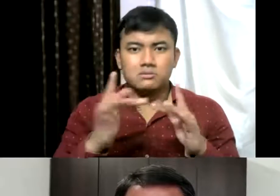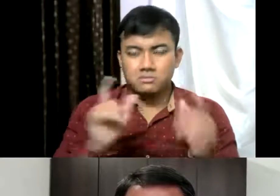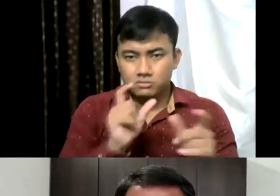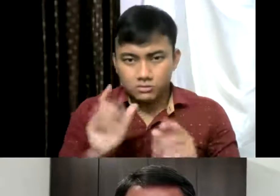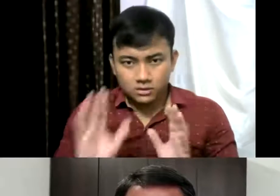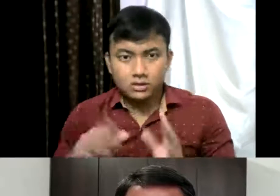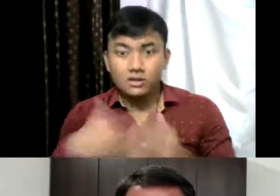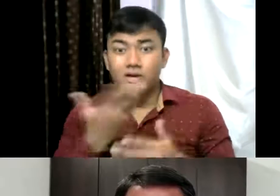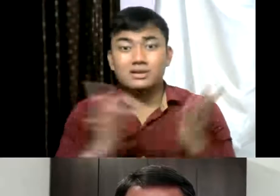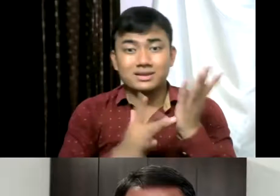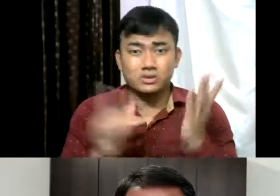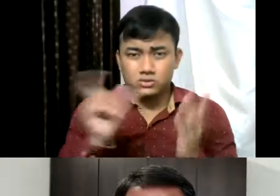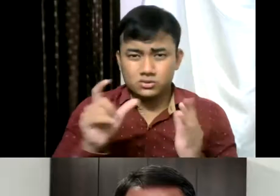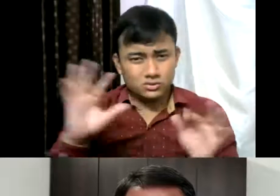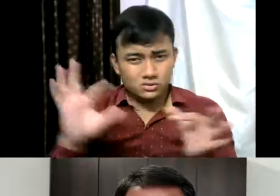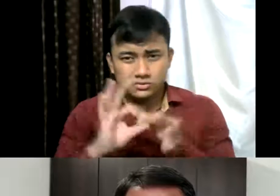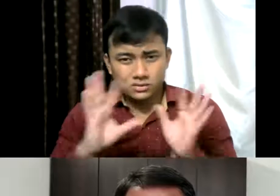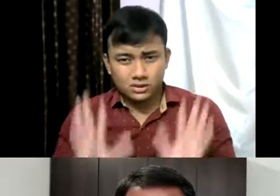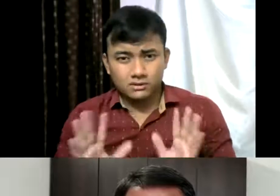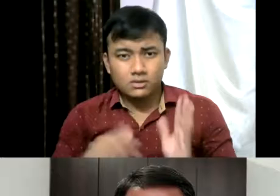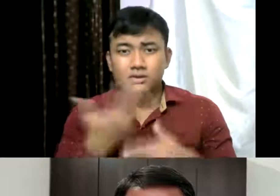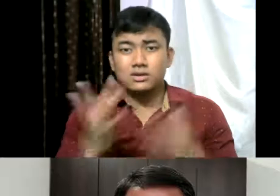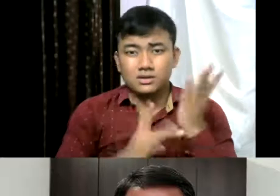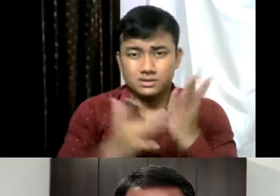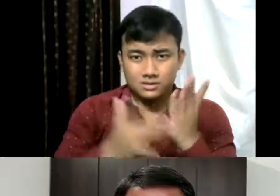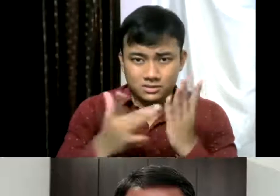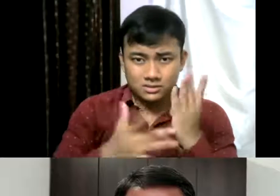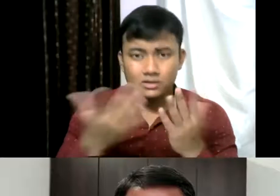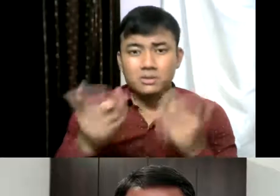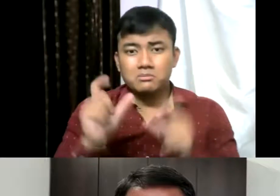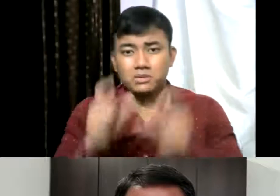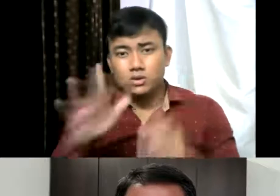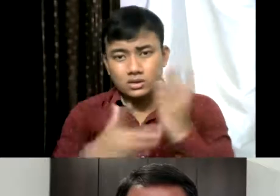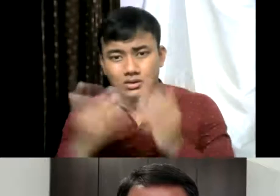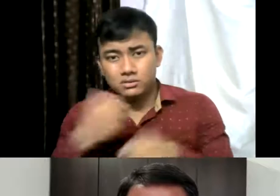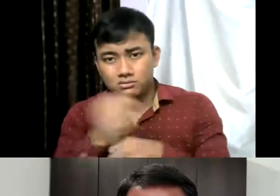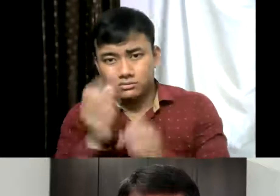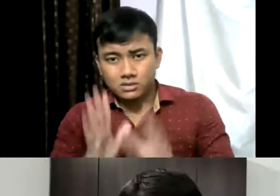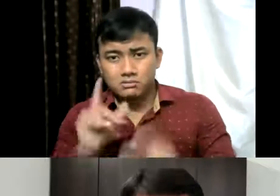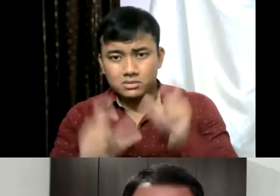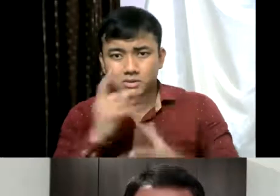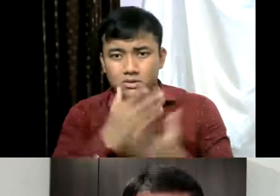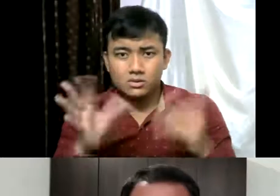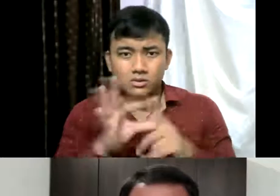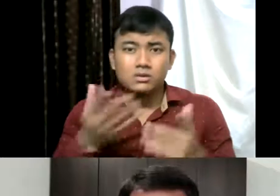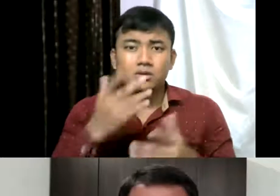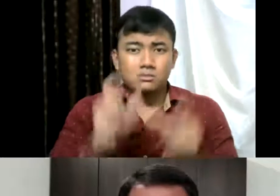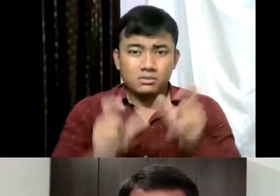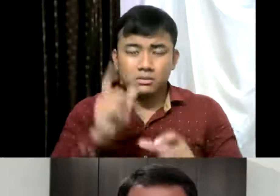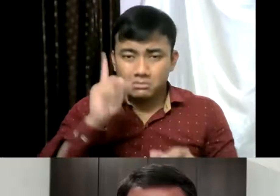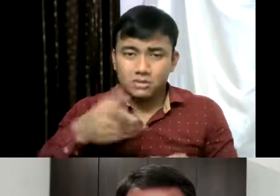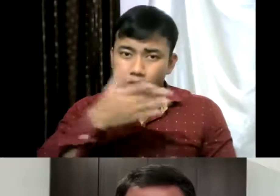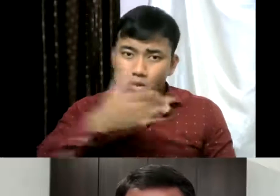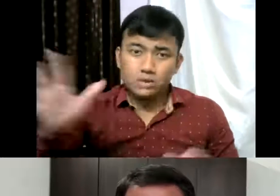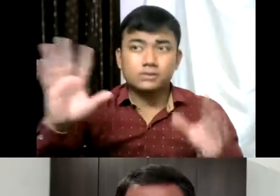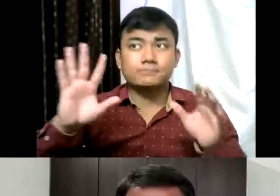out on technology, right? And technology and the people who build technology are still operating from the point that technology is neutral. We have moved